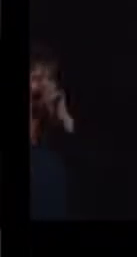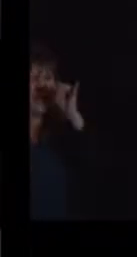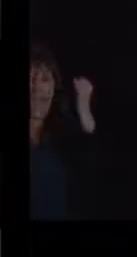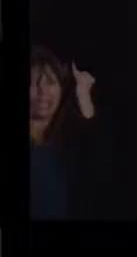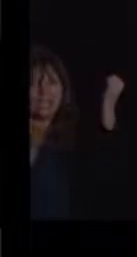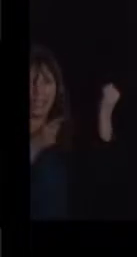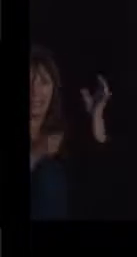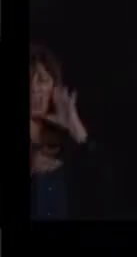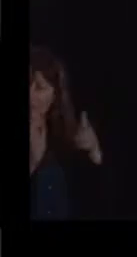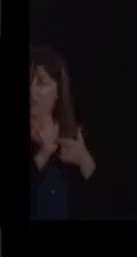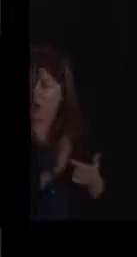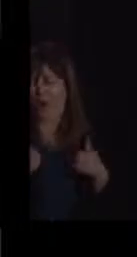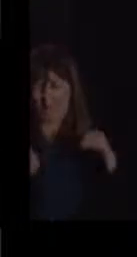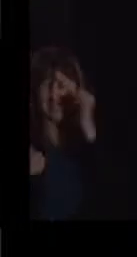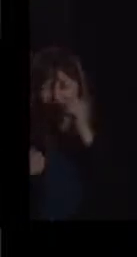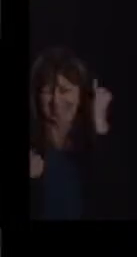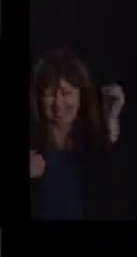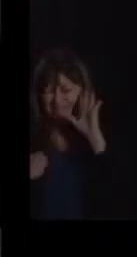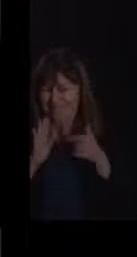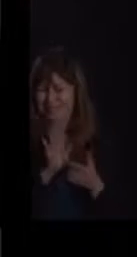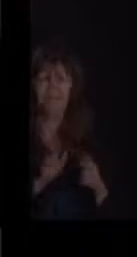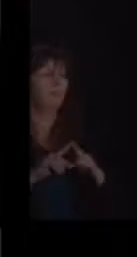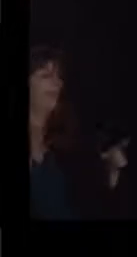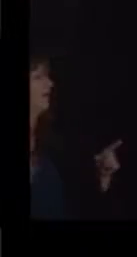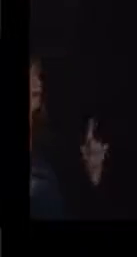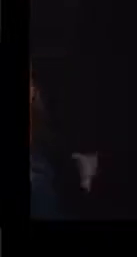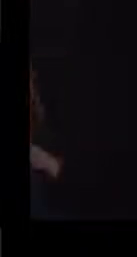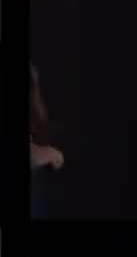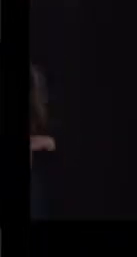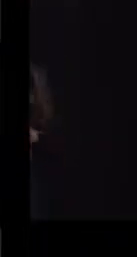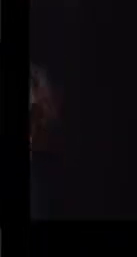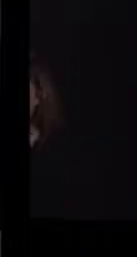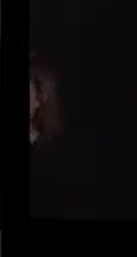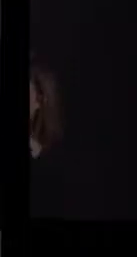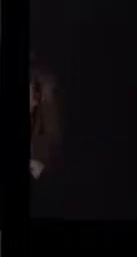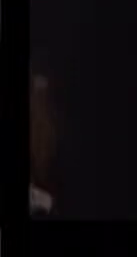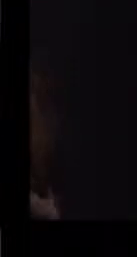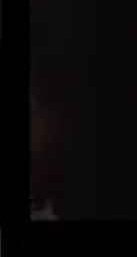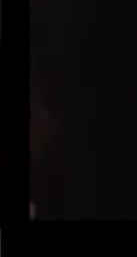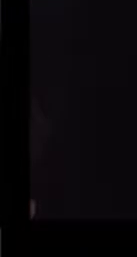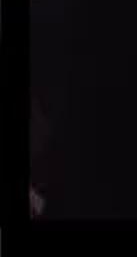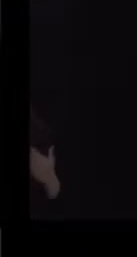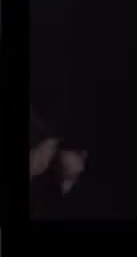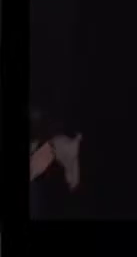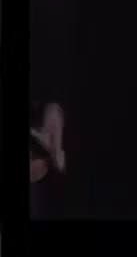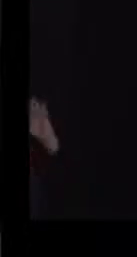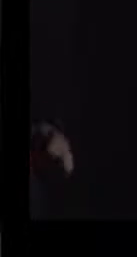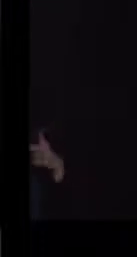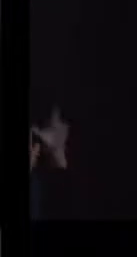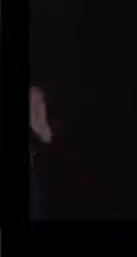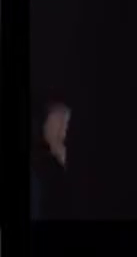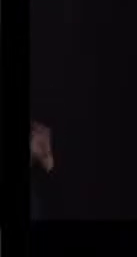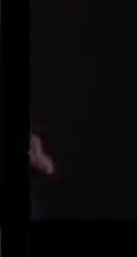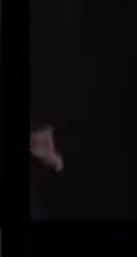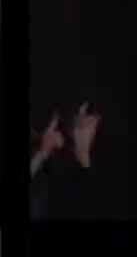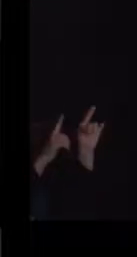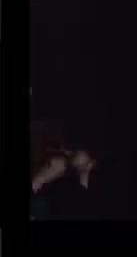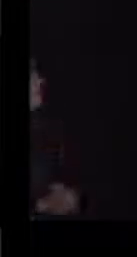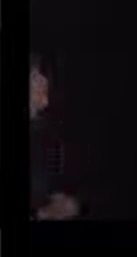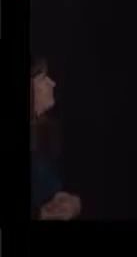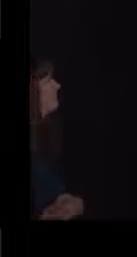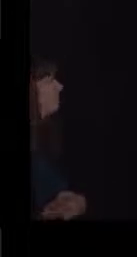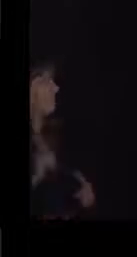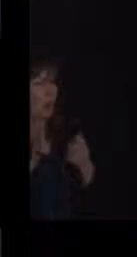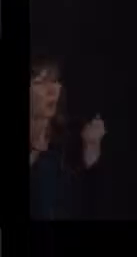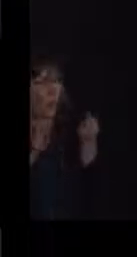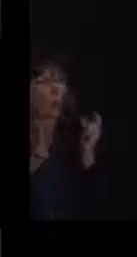which I'll show you in a sec. First, we'll have some water. I'll let you look at pictures. Oh, I've skipped. Hang on a minute. I'll tell you about some